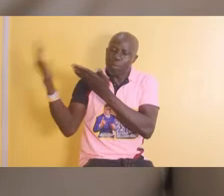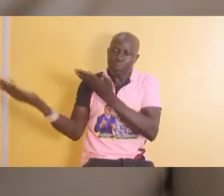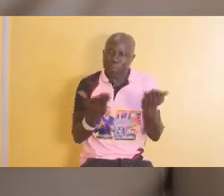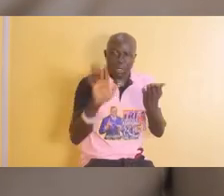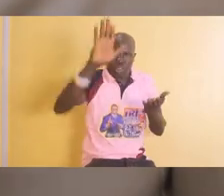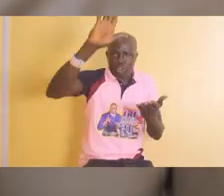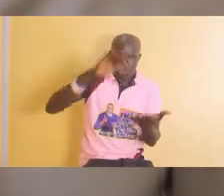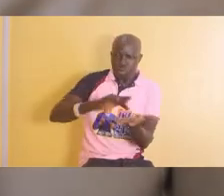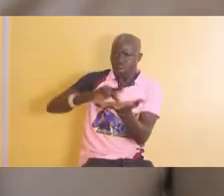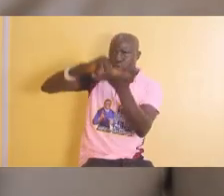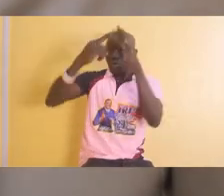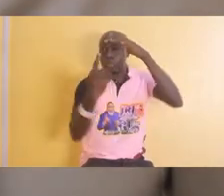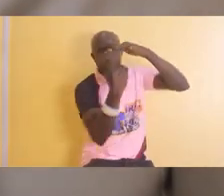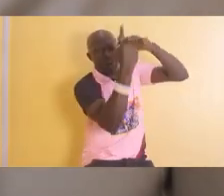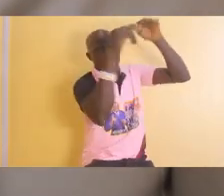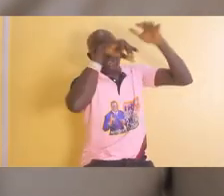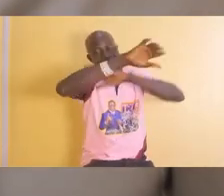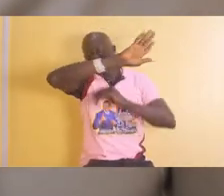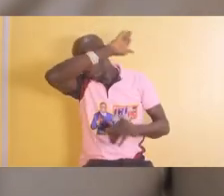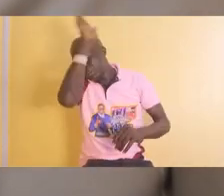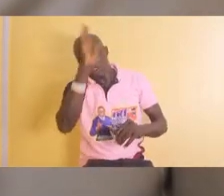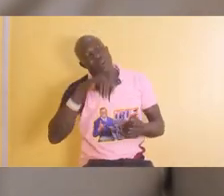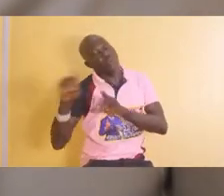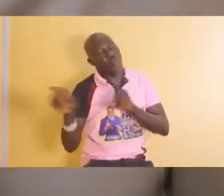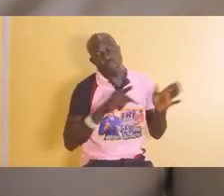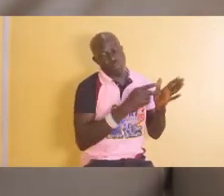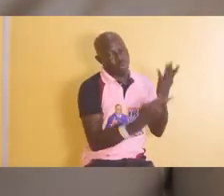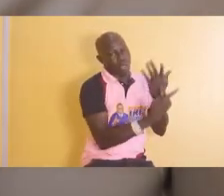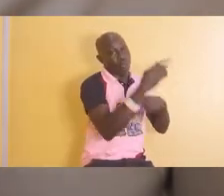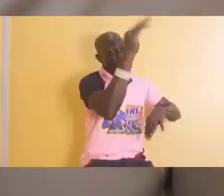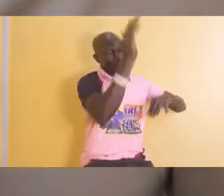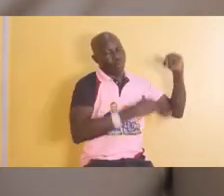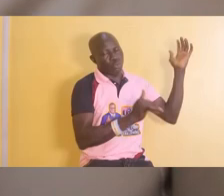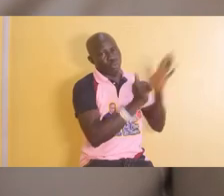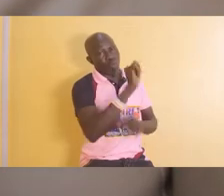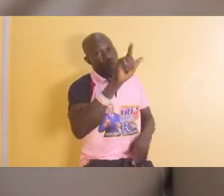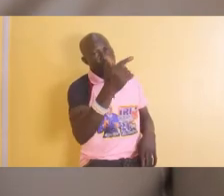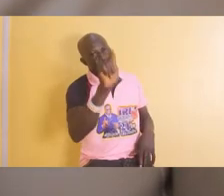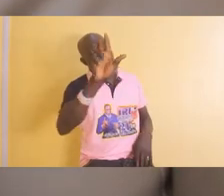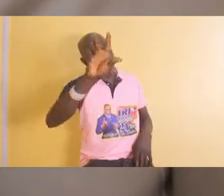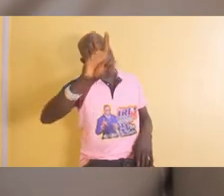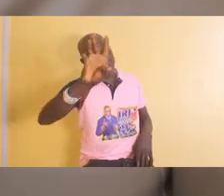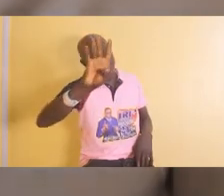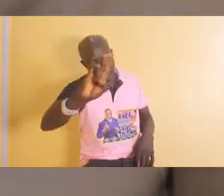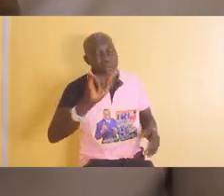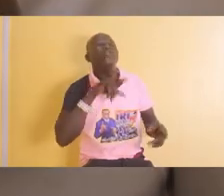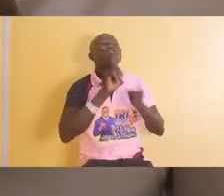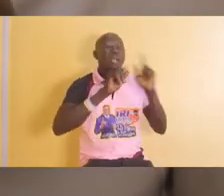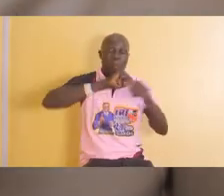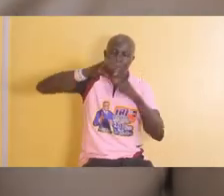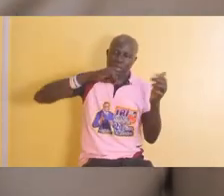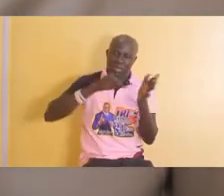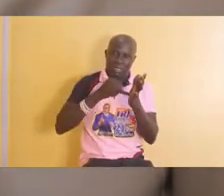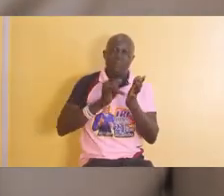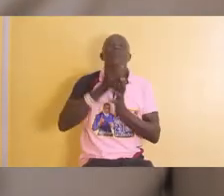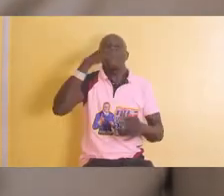sir life see and memema the Holy Ghost o fo ni mi one is empty ninu emi ma ni na wa Holy Spirit there is fire in Holy Spirit inna ni da